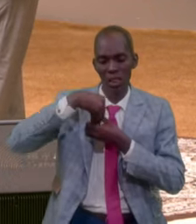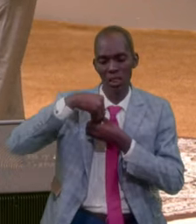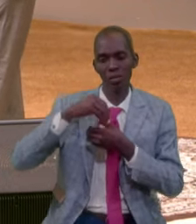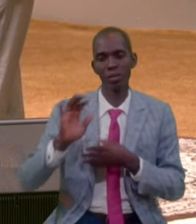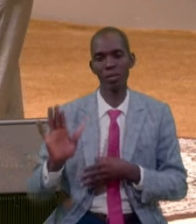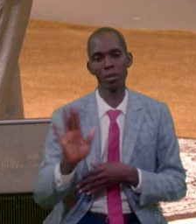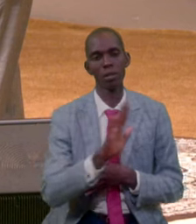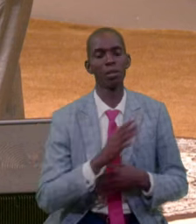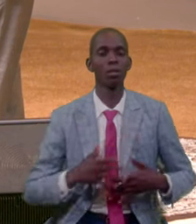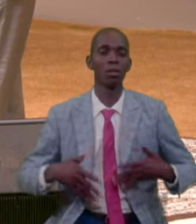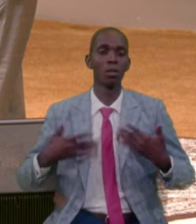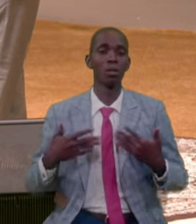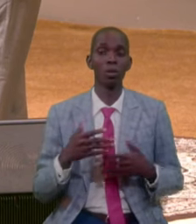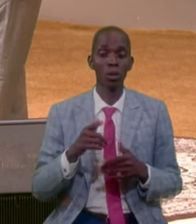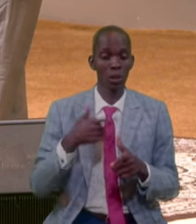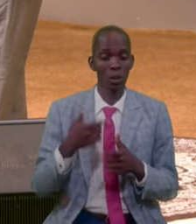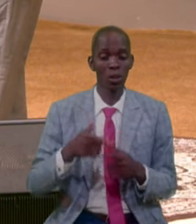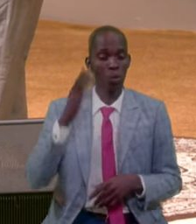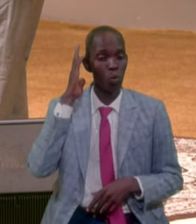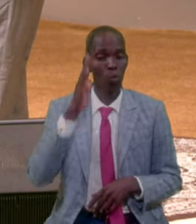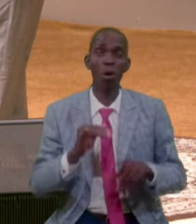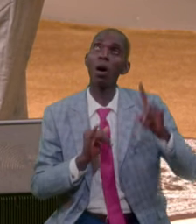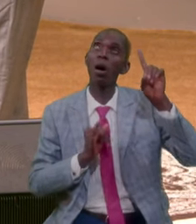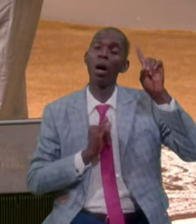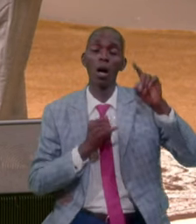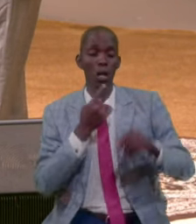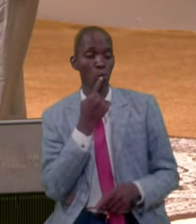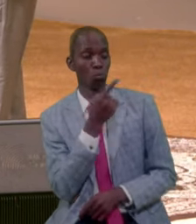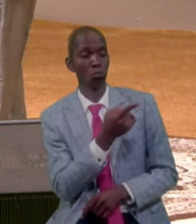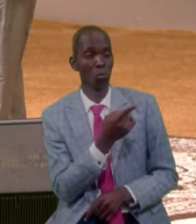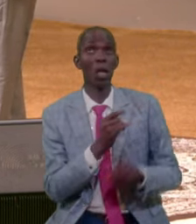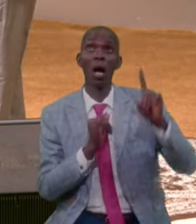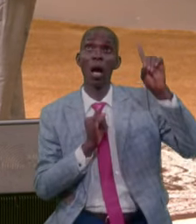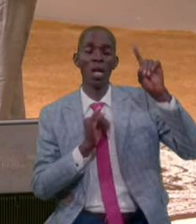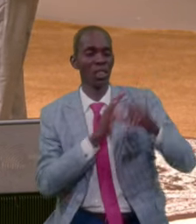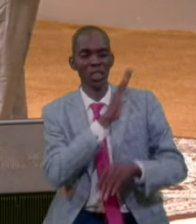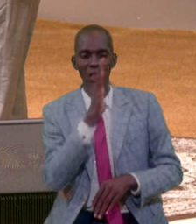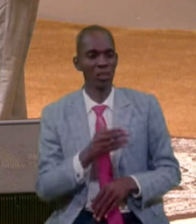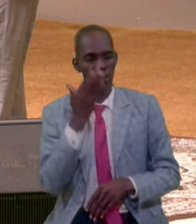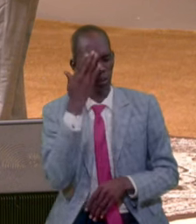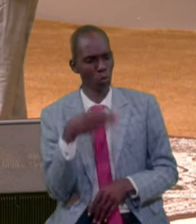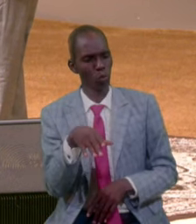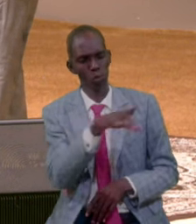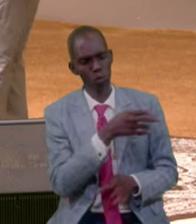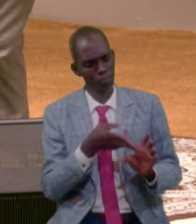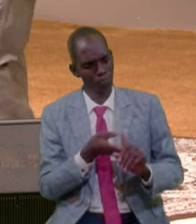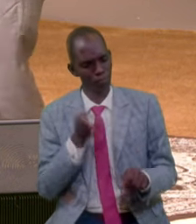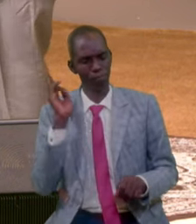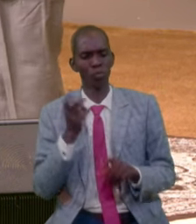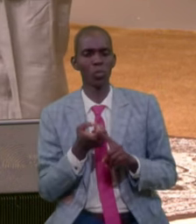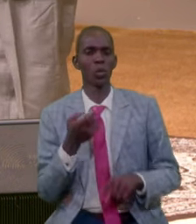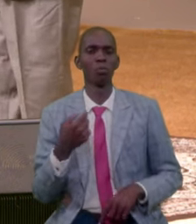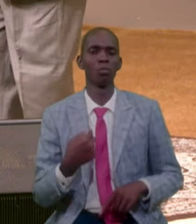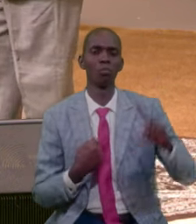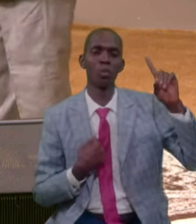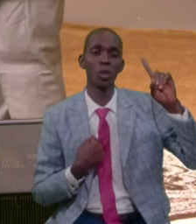lives. Then will I profess unto them, I never knew you, depart from me, ye